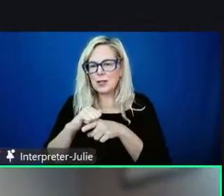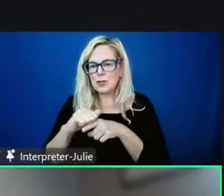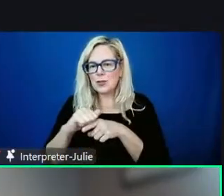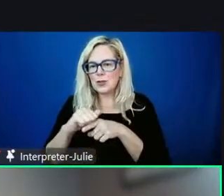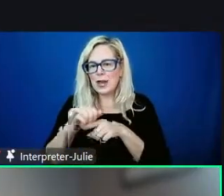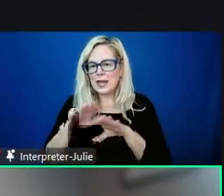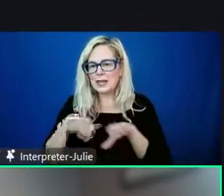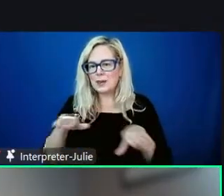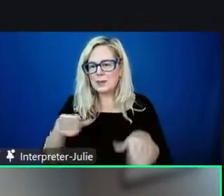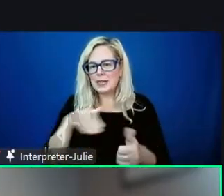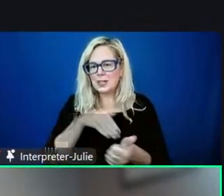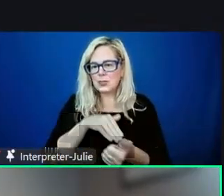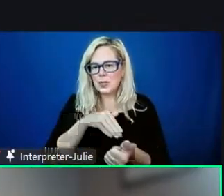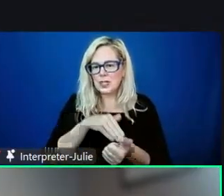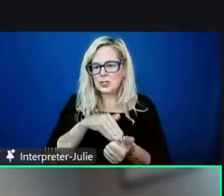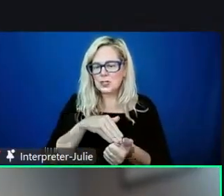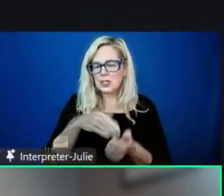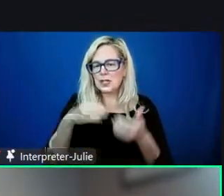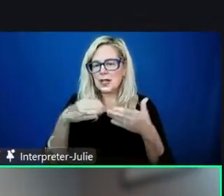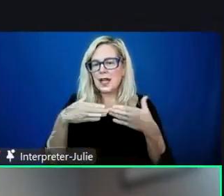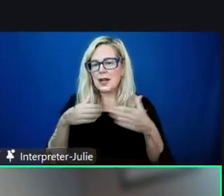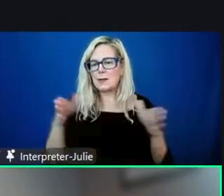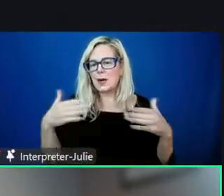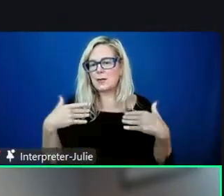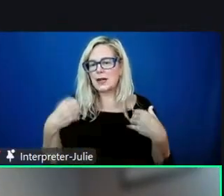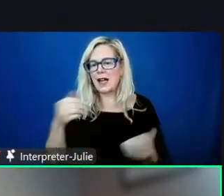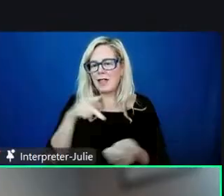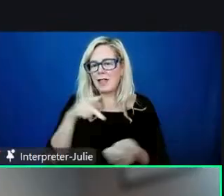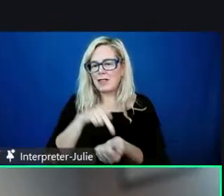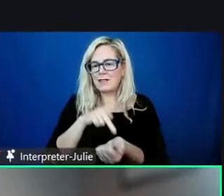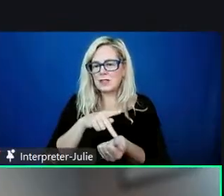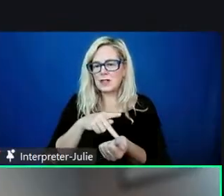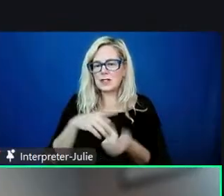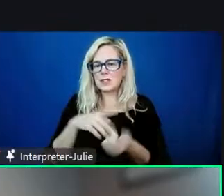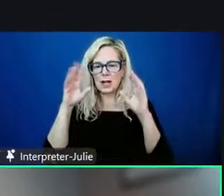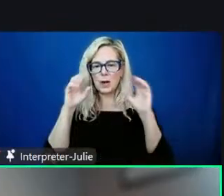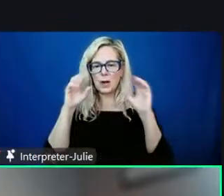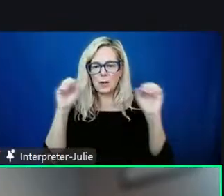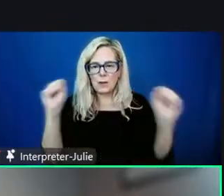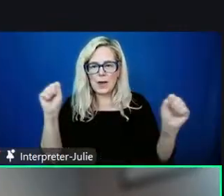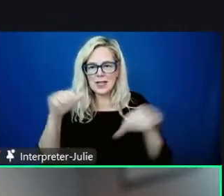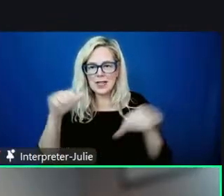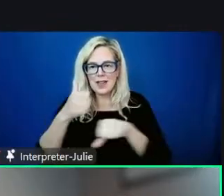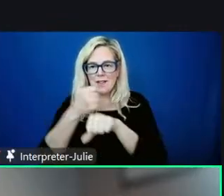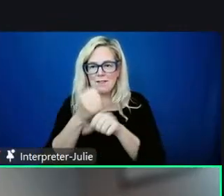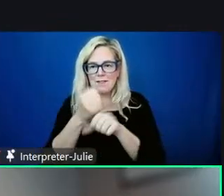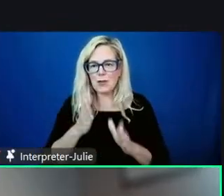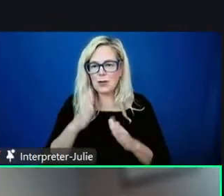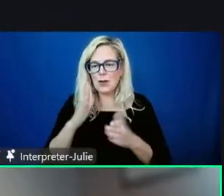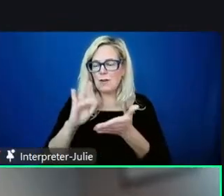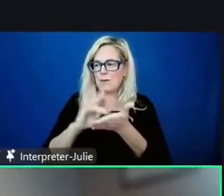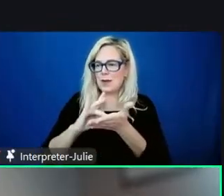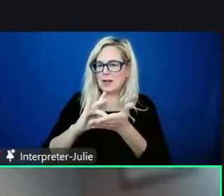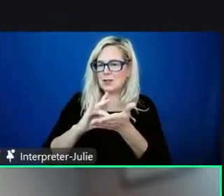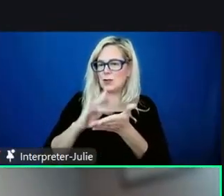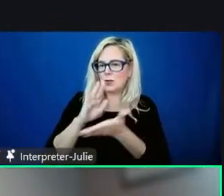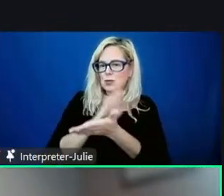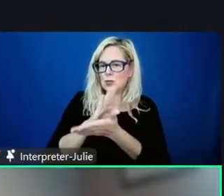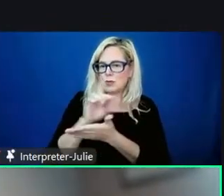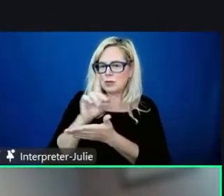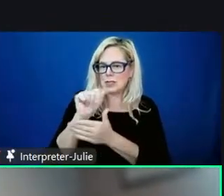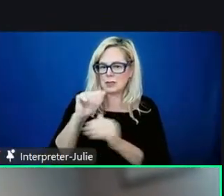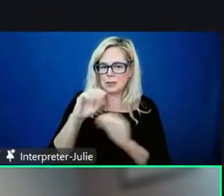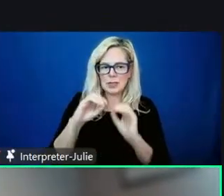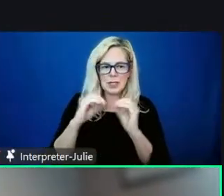physician. I was the president and founder of my medical school's disability affinity group. And I'm here